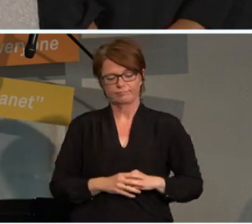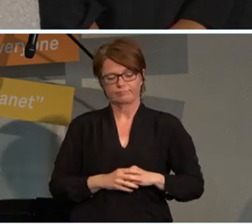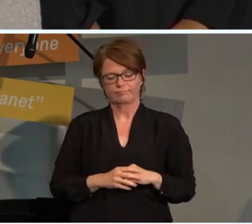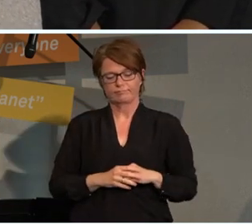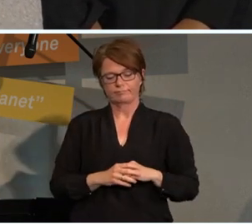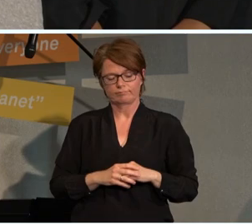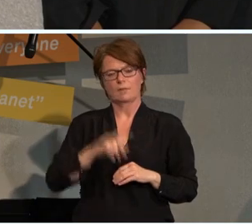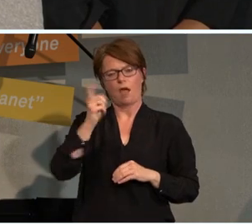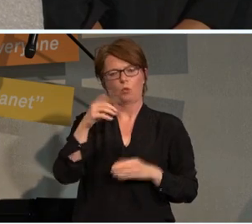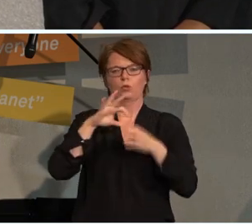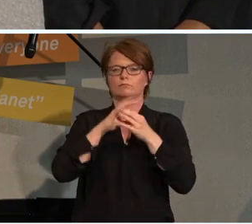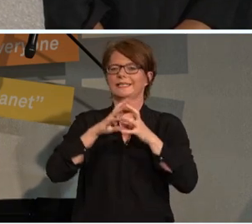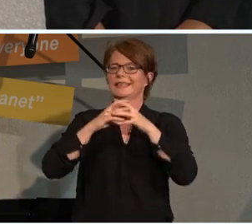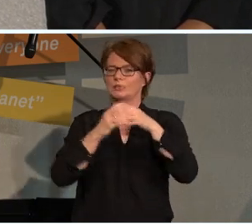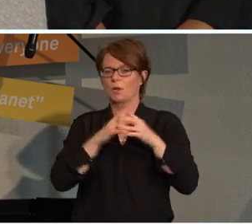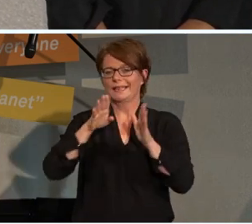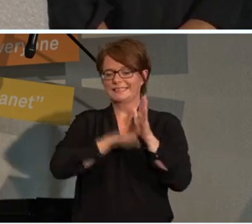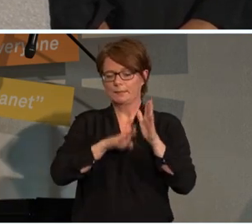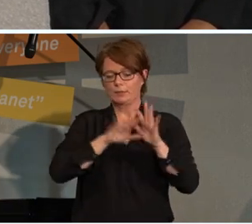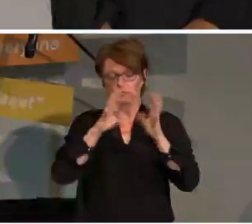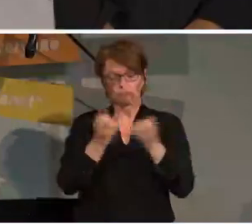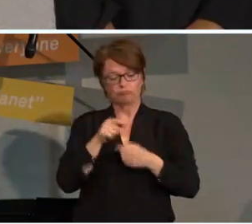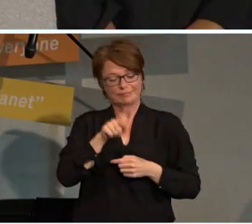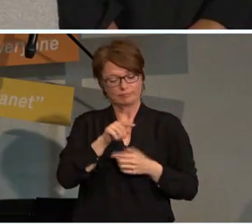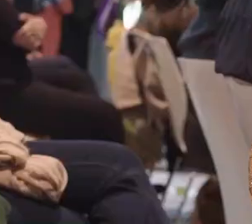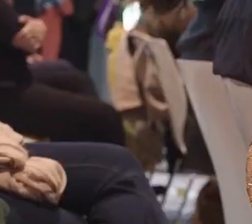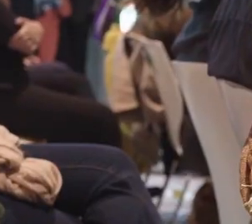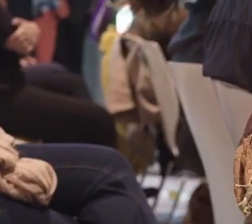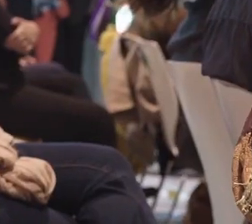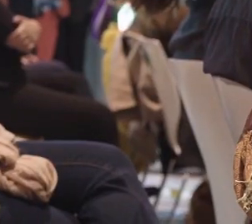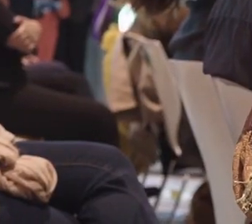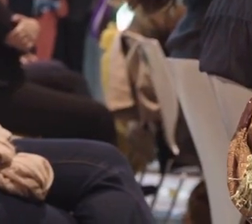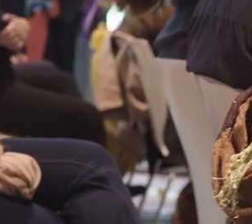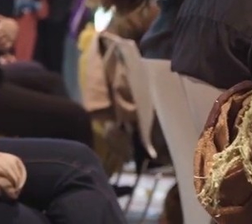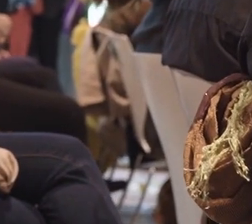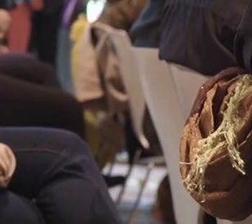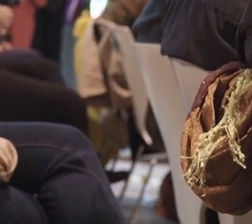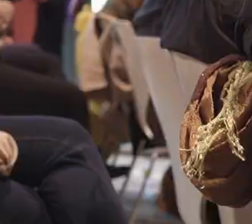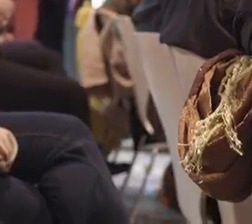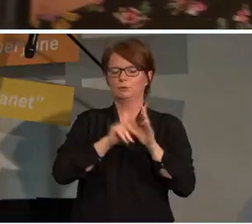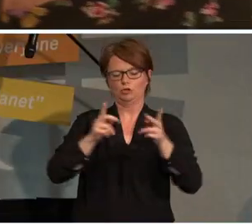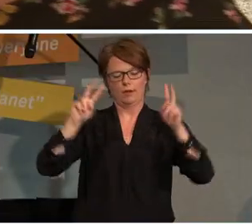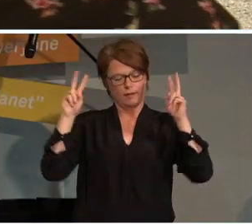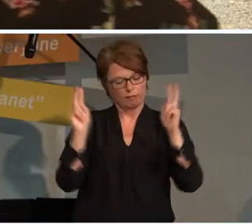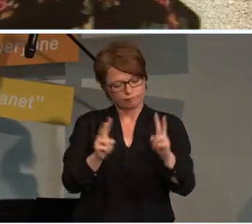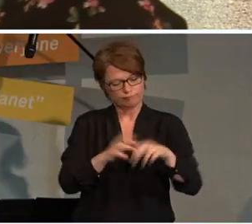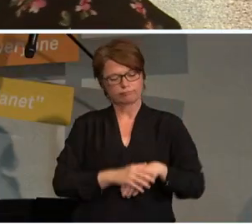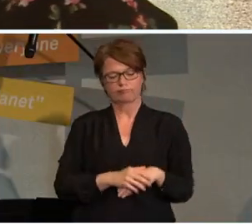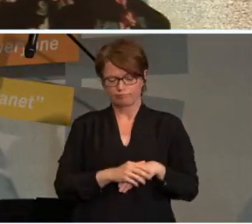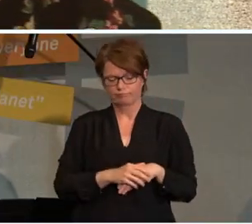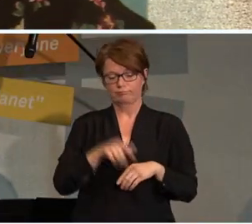devaluate the standard, because only then we are capable to stop demonize